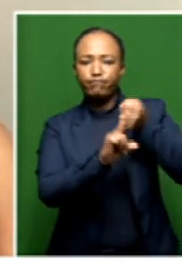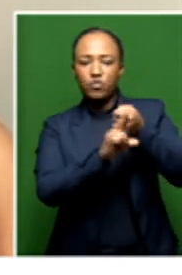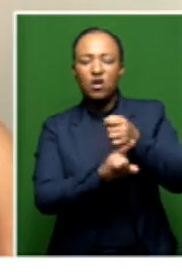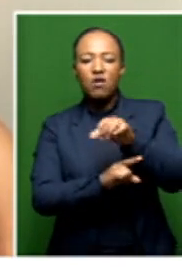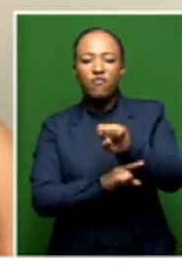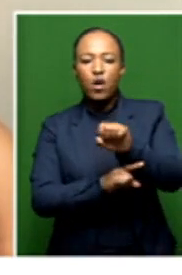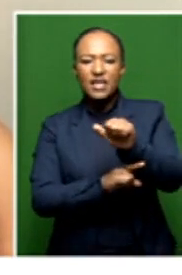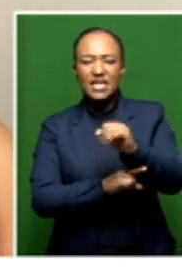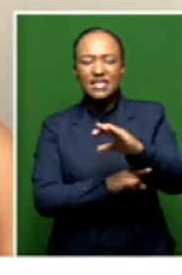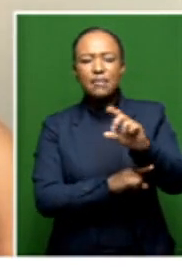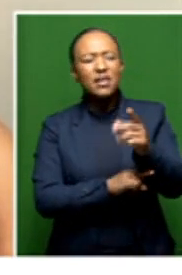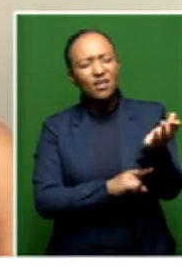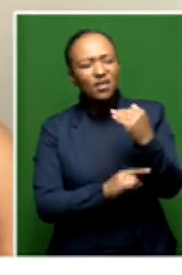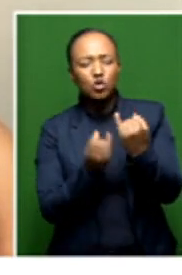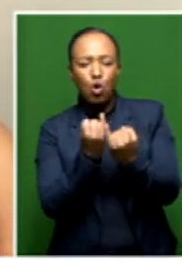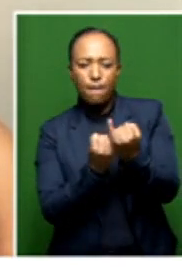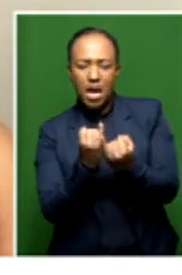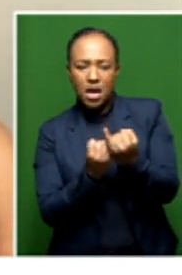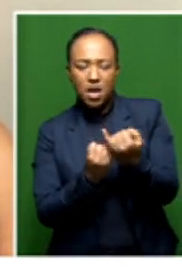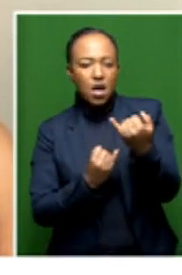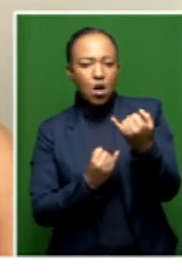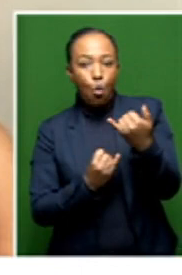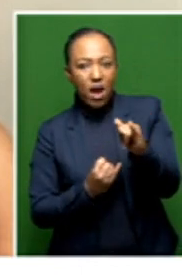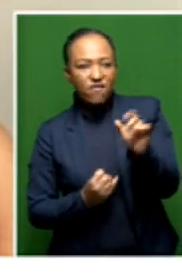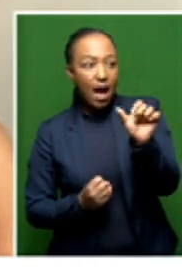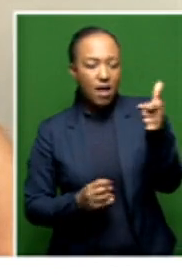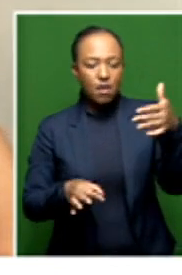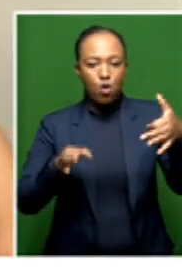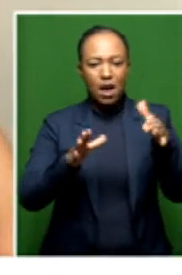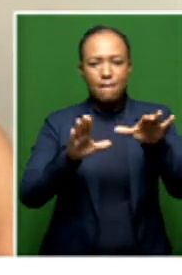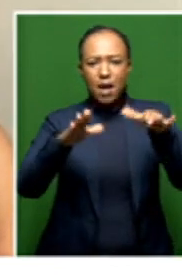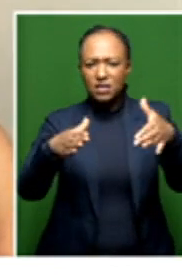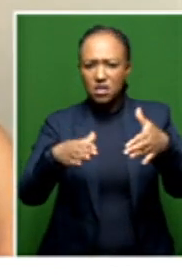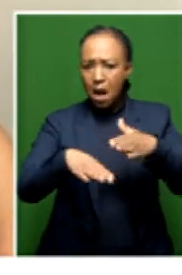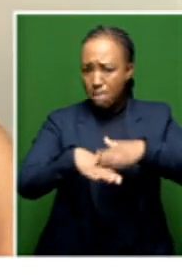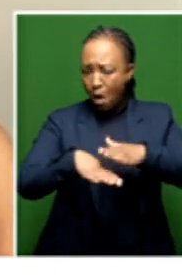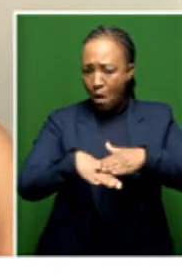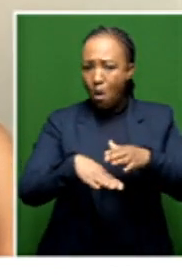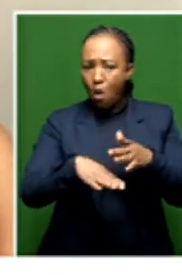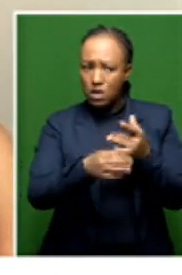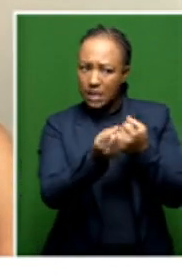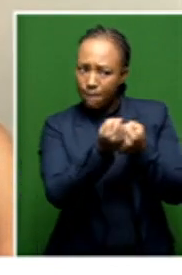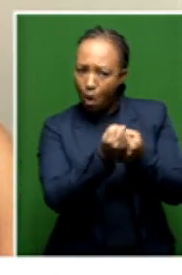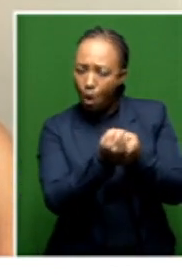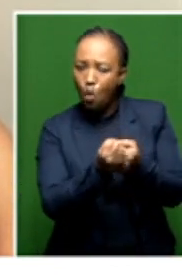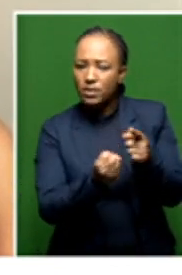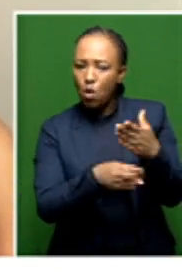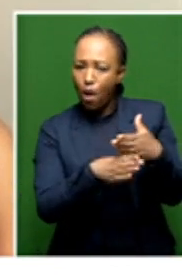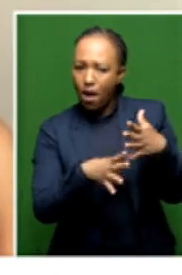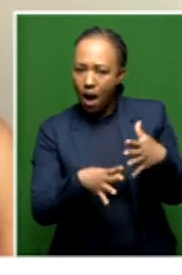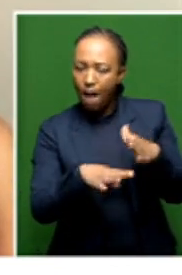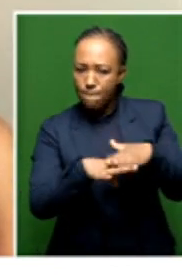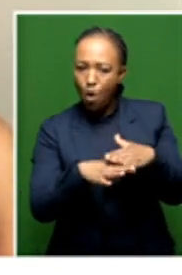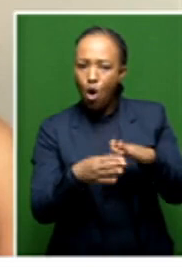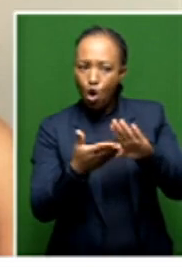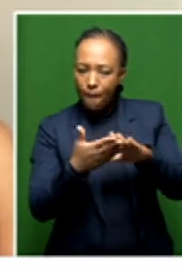SACP to contest. What if there were another political party that is more leftist, that is more